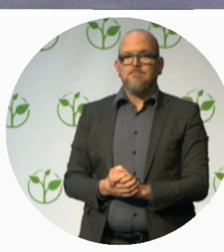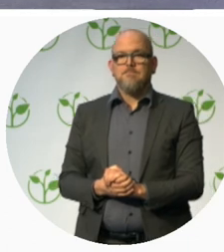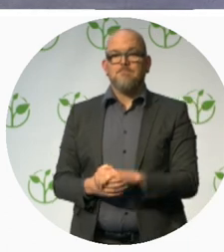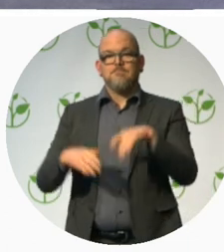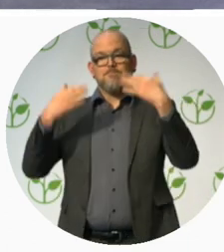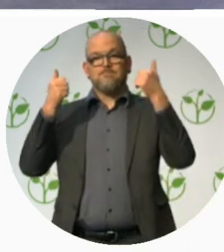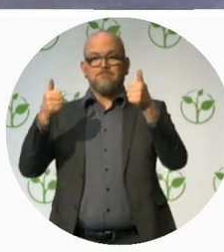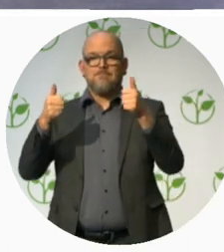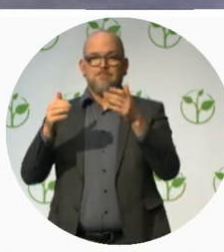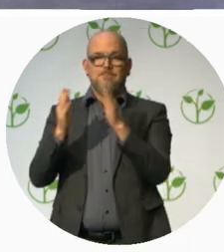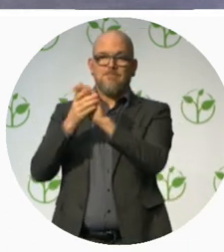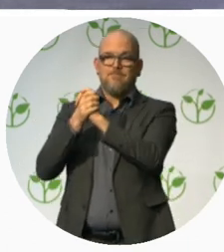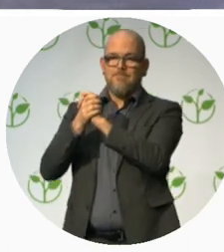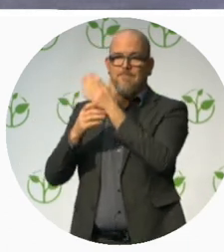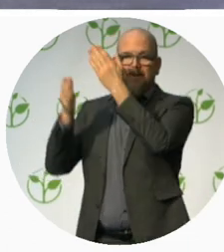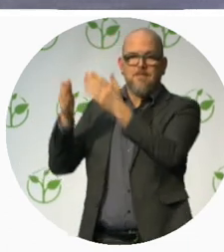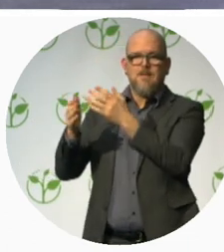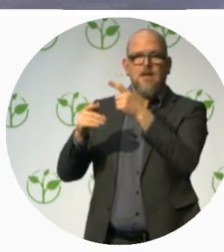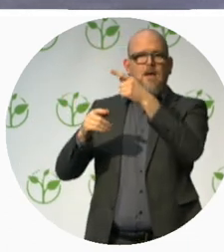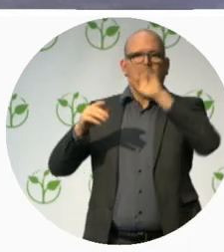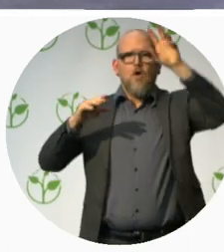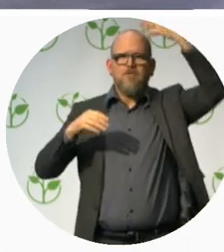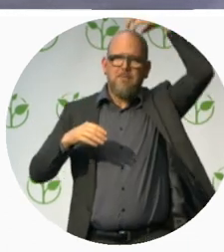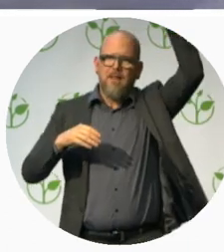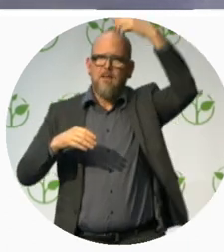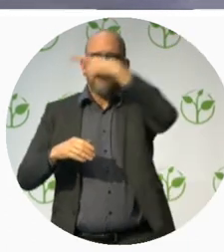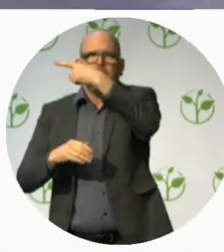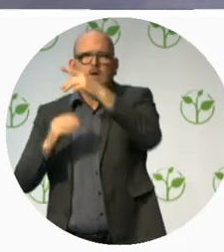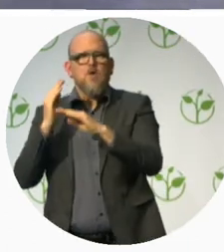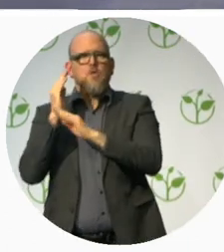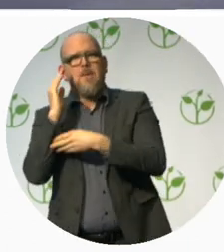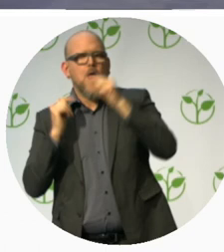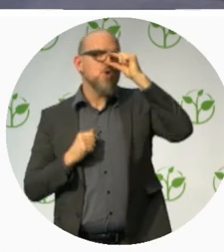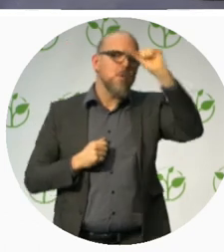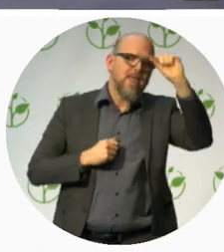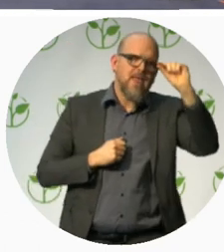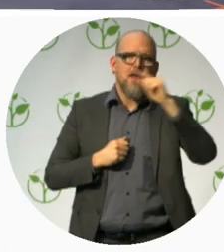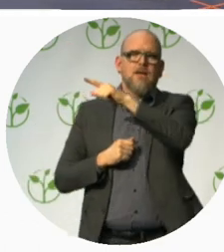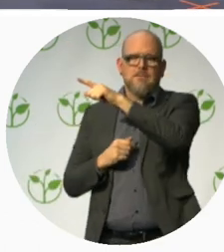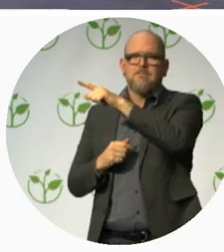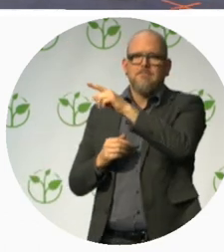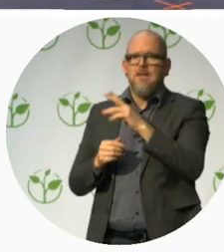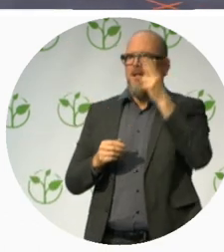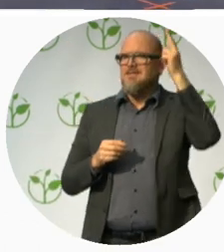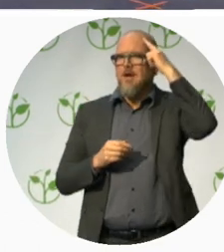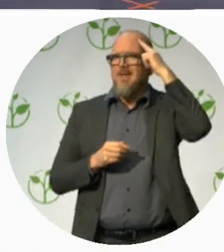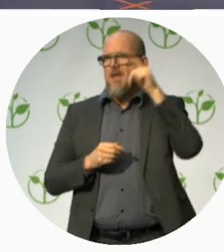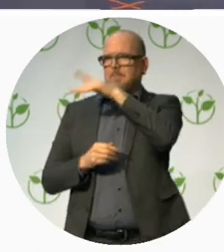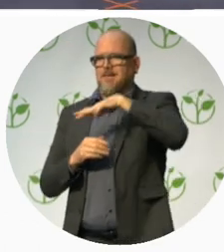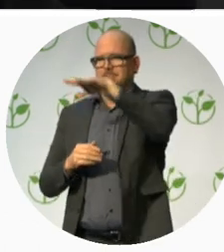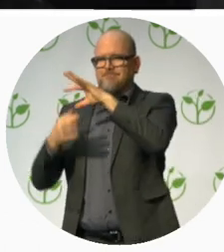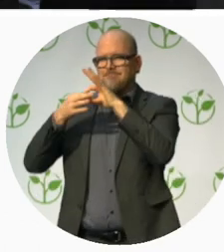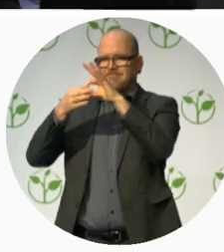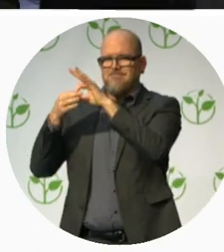In 2017, the government of the Emirate of Dubai has begun to implement the Dubai Universal